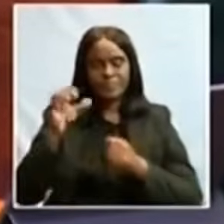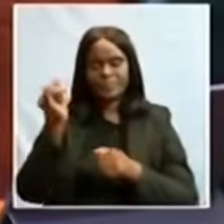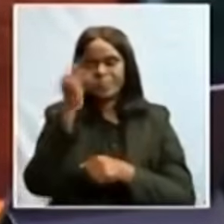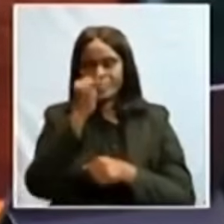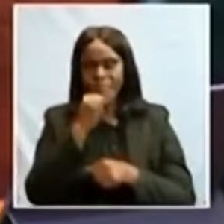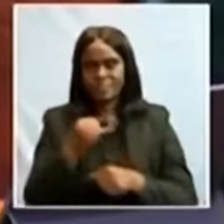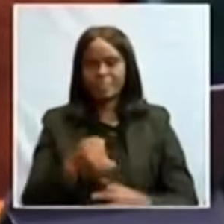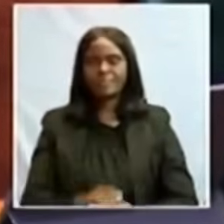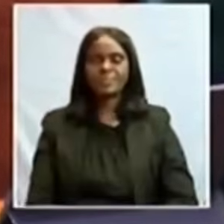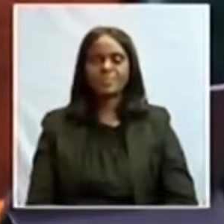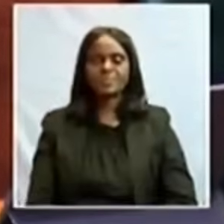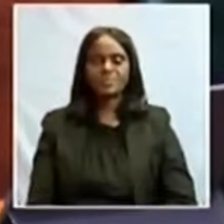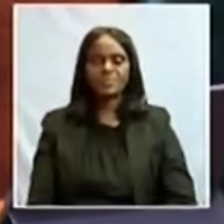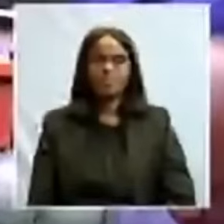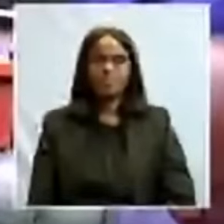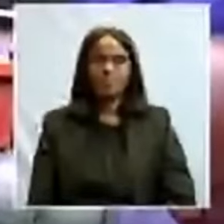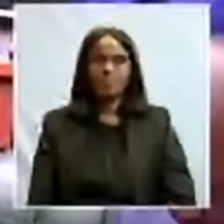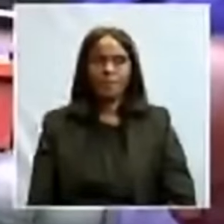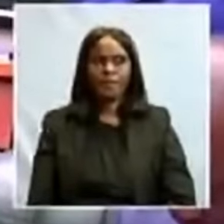Arts.